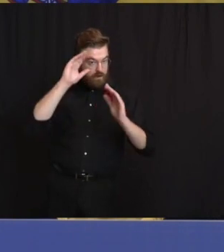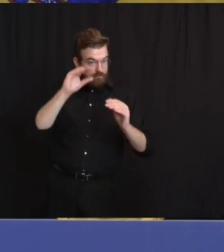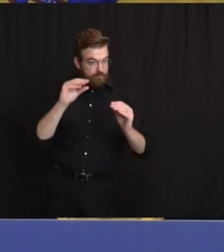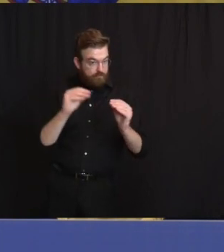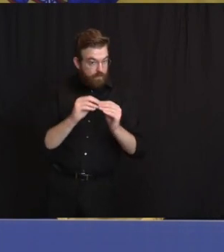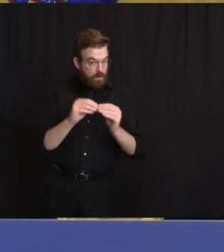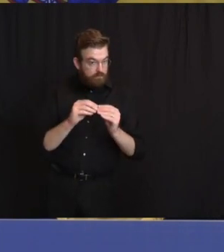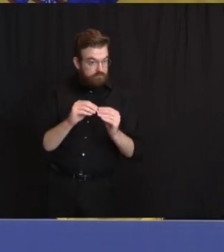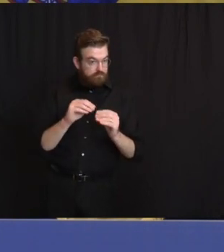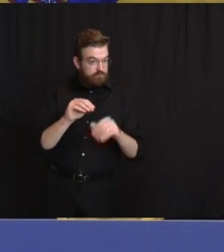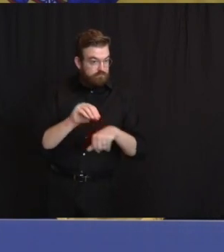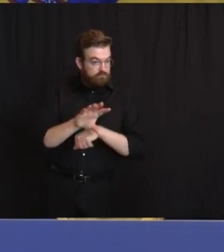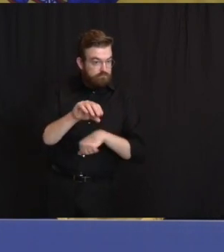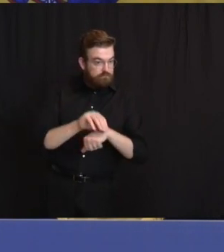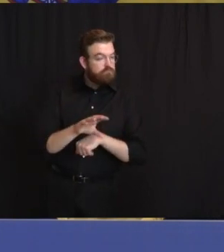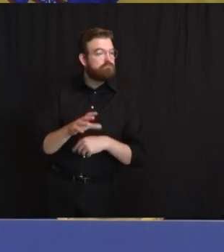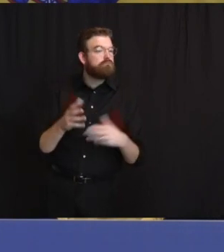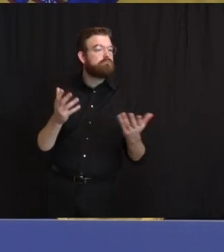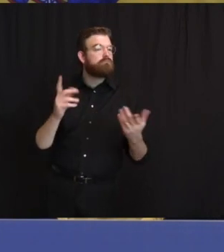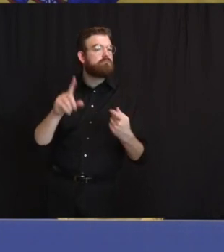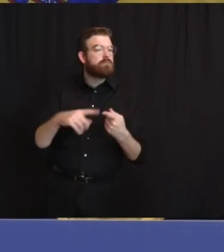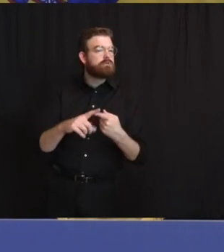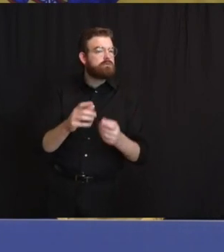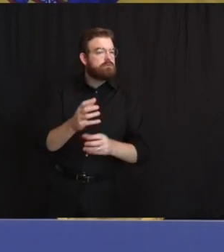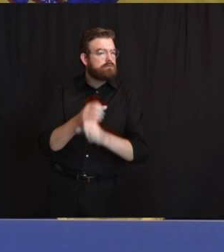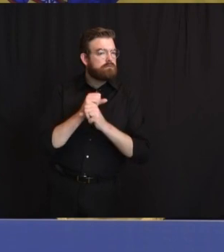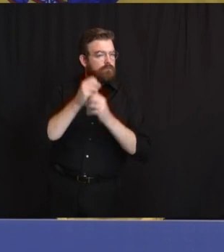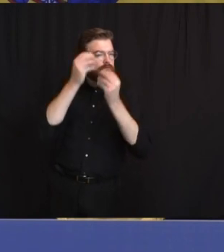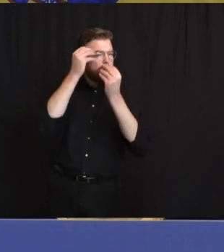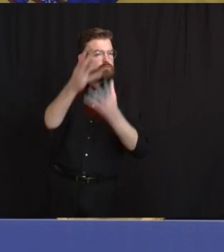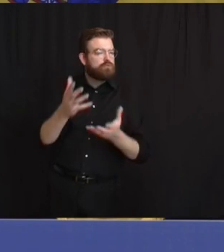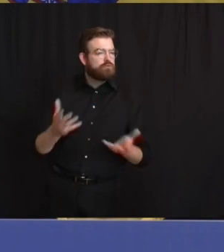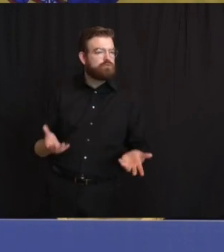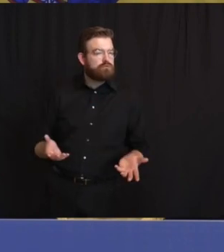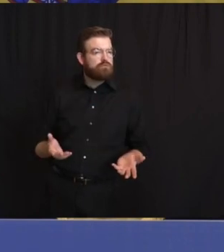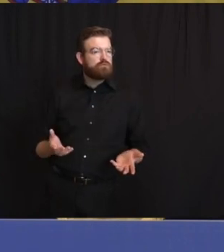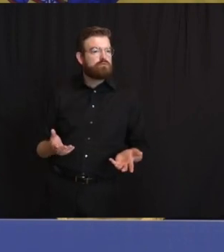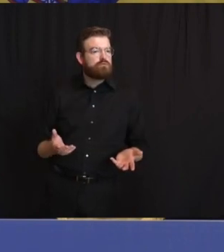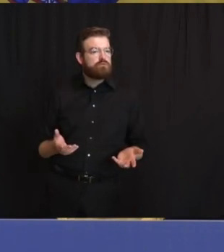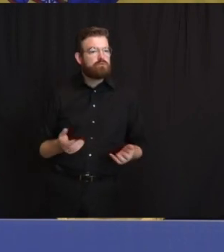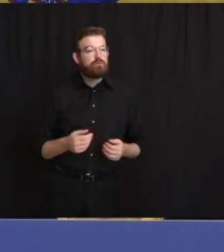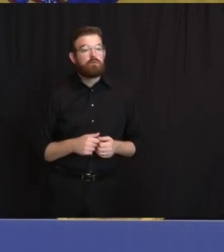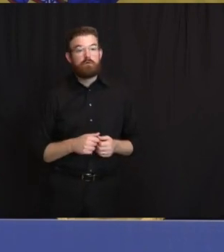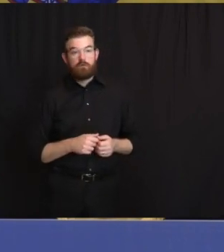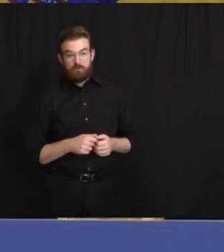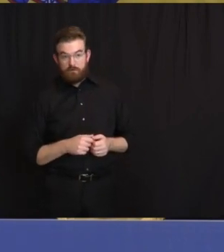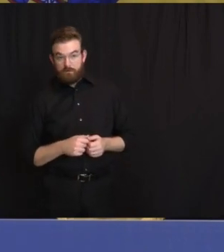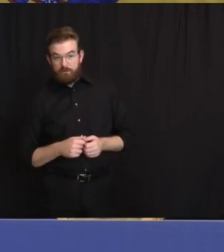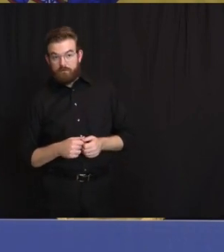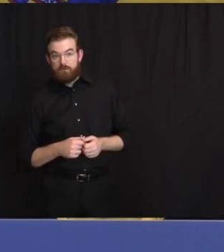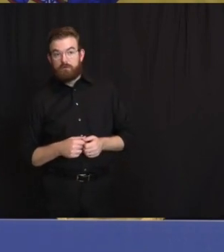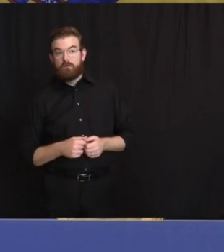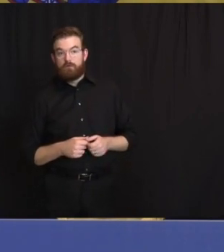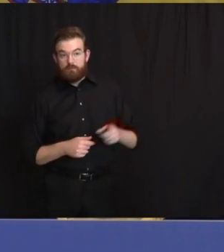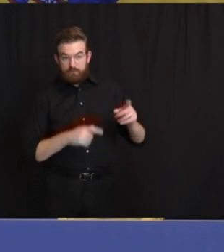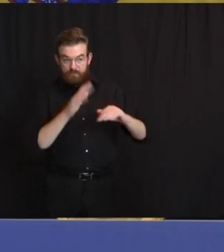change? And are you comfortable with sending your children back to school today? Based on all that's been